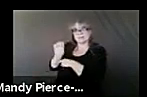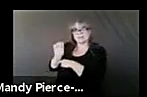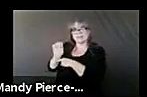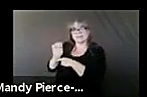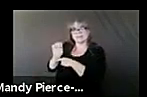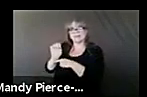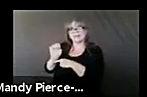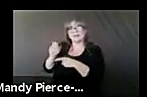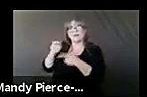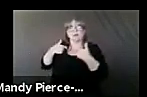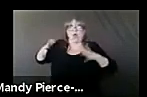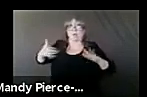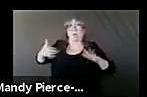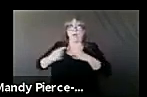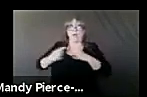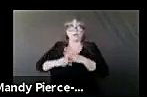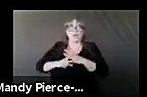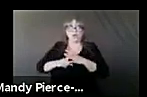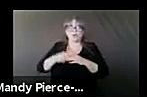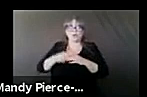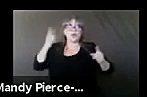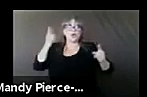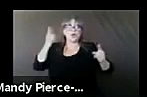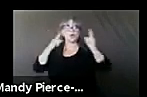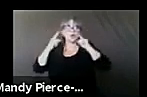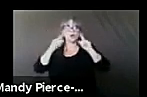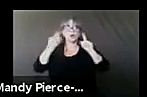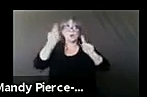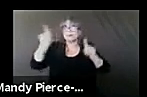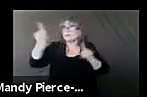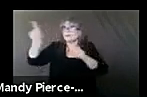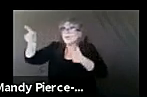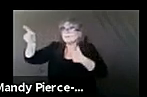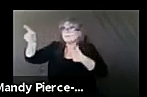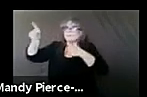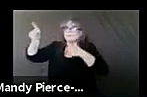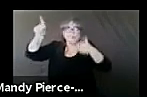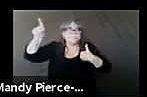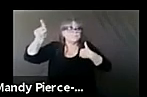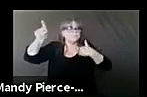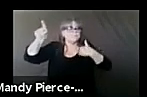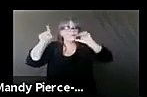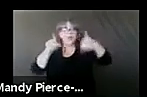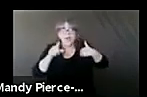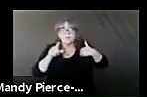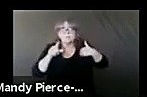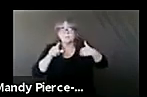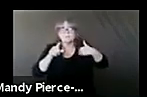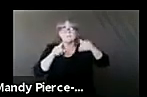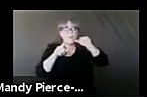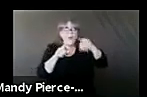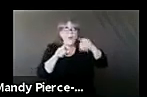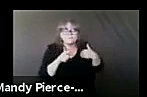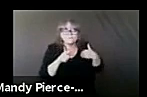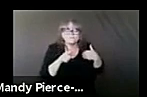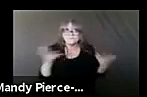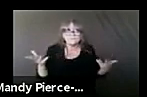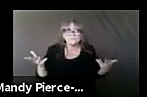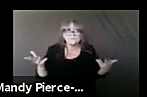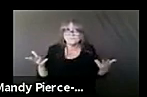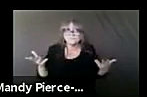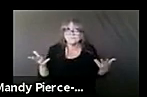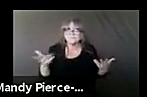across hospital care systems of having to reuse equipment in ways that wouldn't be considered the traditional standard of care